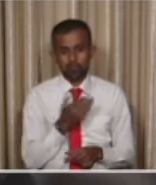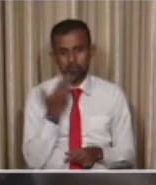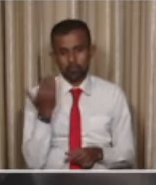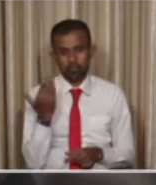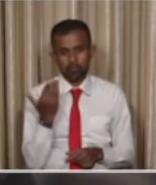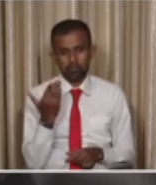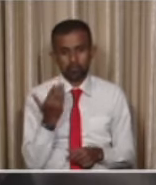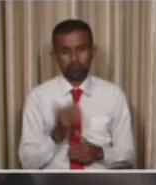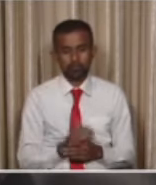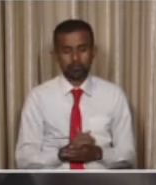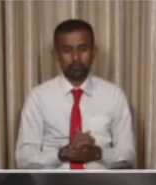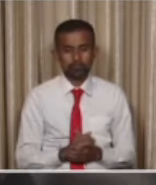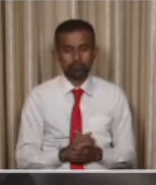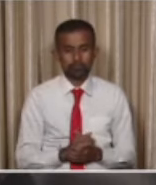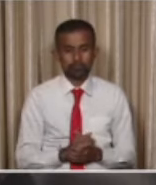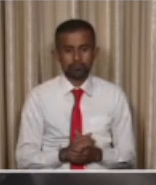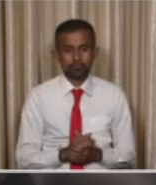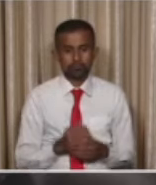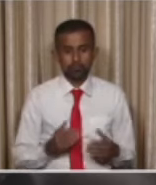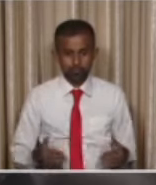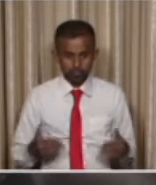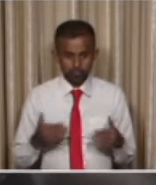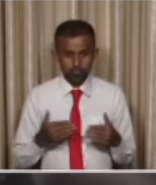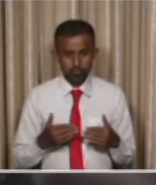I stand here disappointed